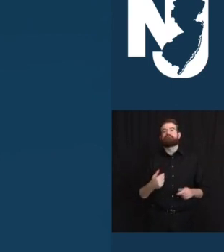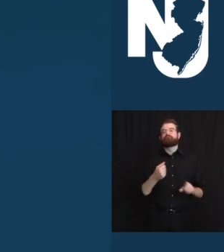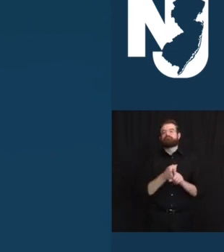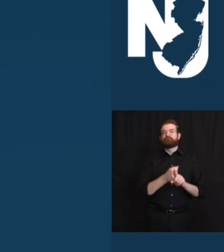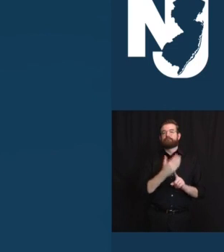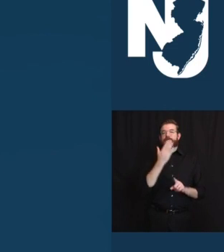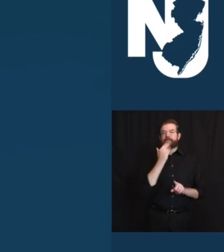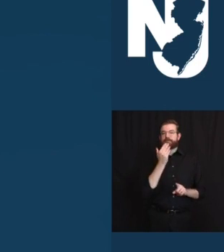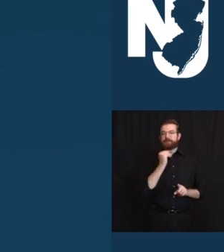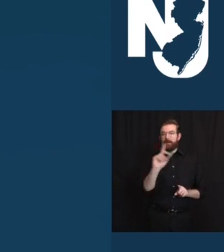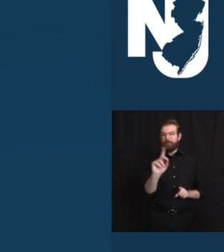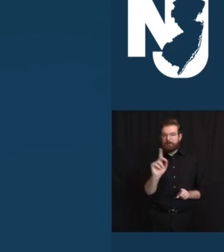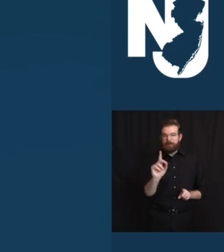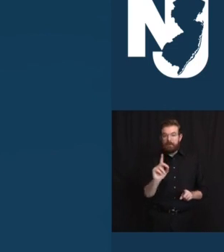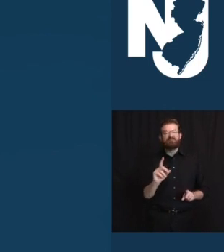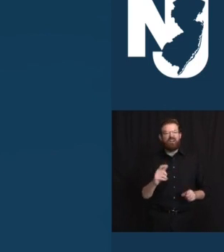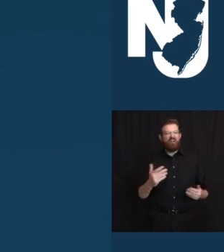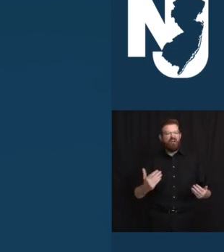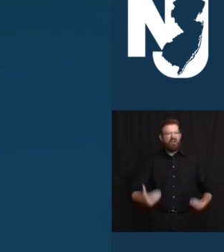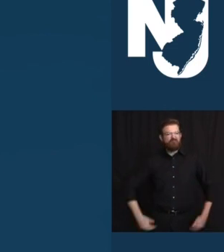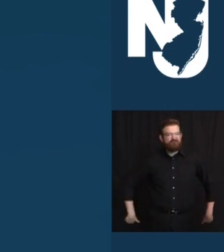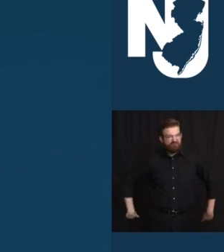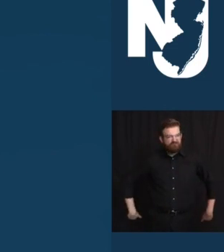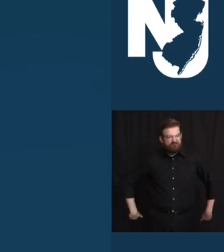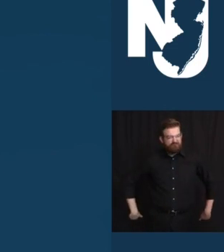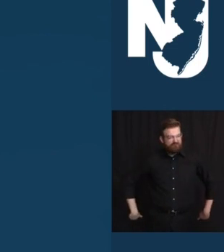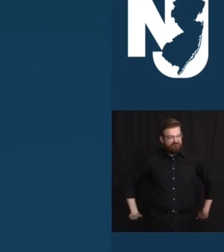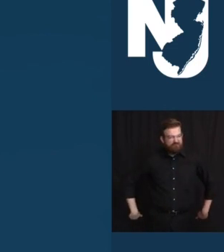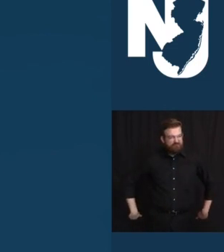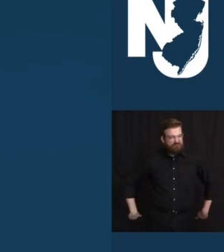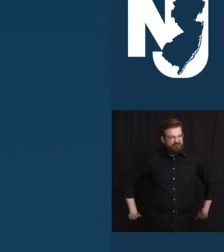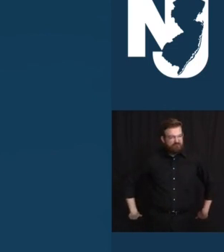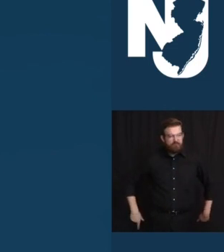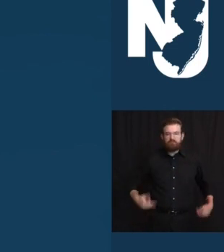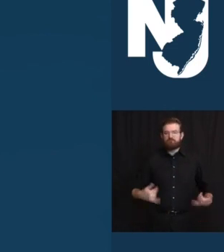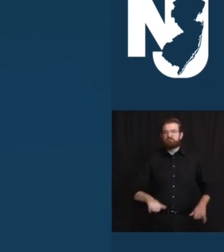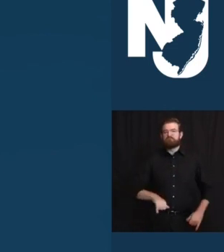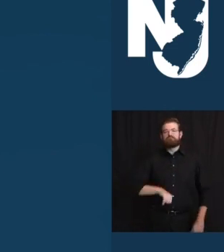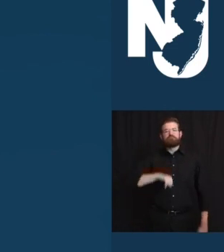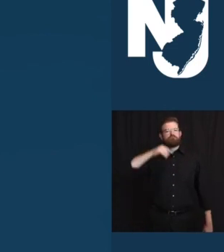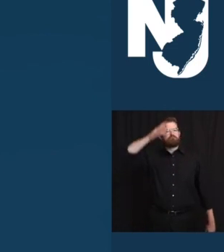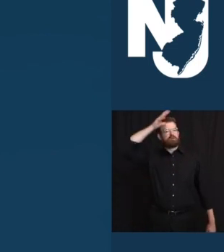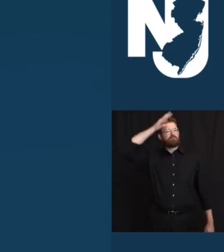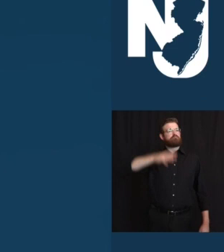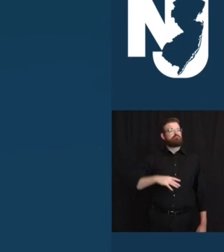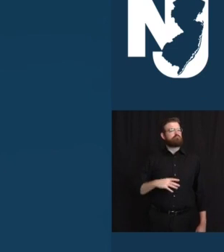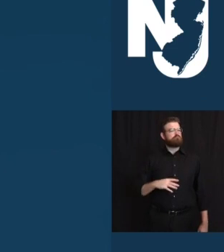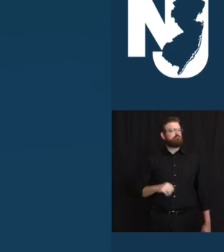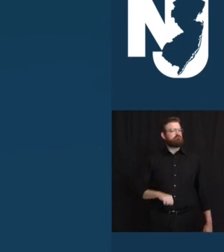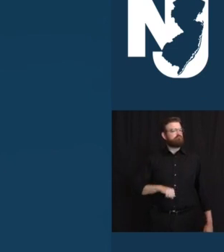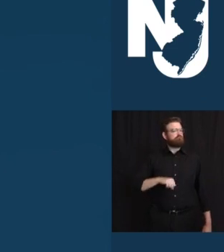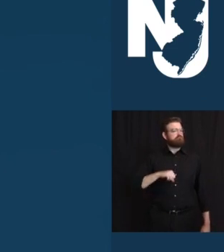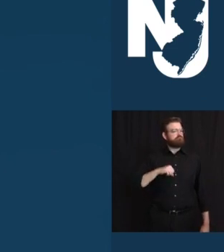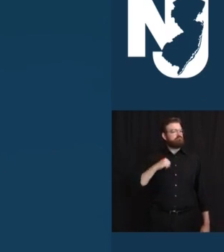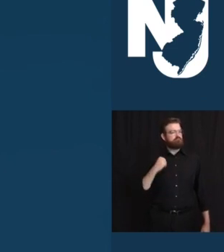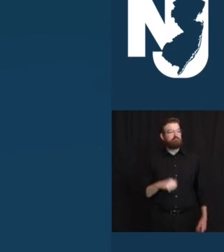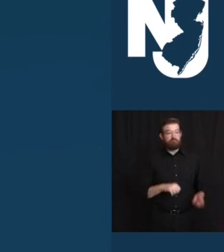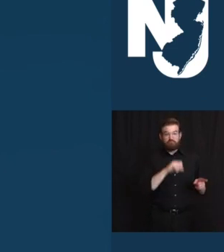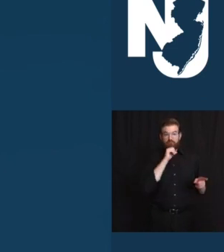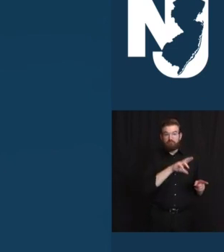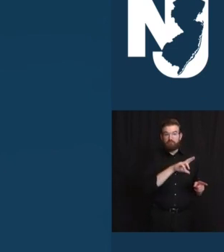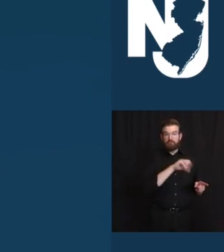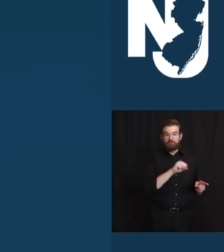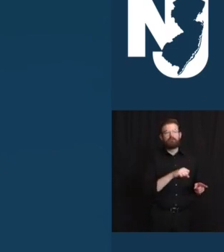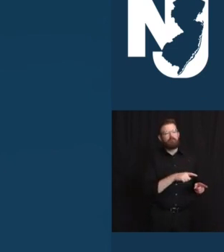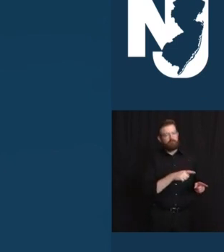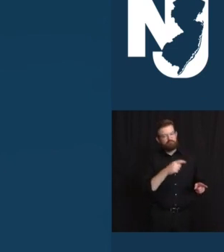strength, his independence, and his pride. Though he loved his adopted homeland, he was always willing to share stories from the Dominican Republic